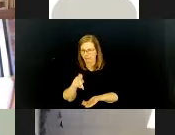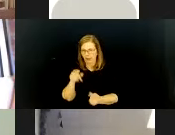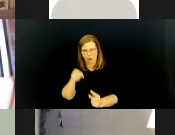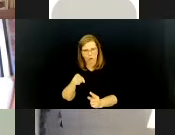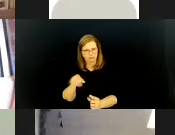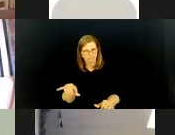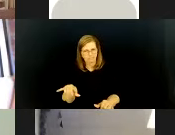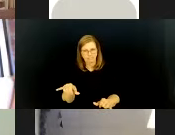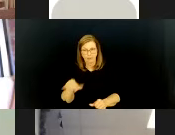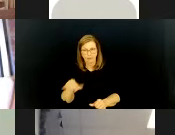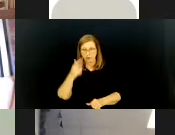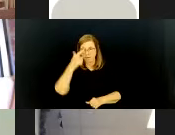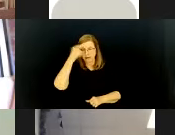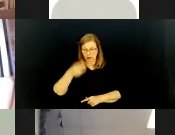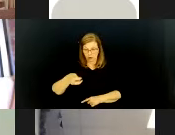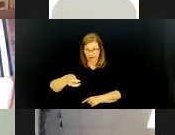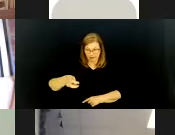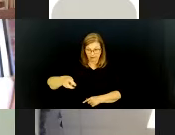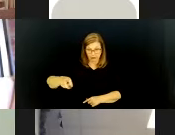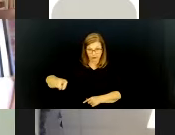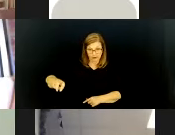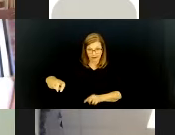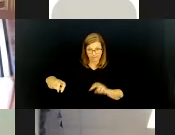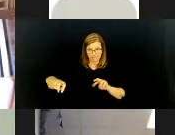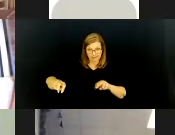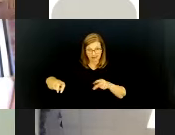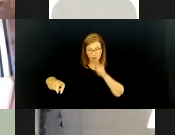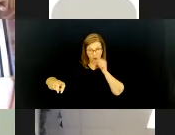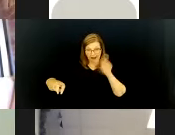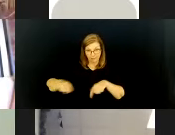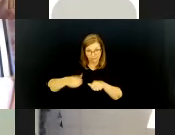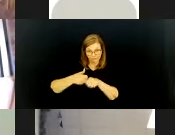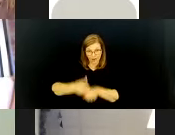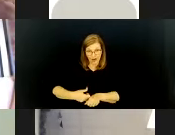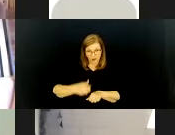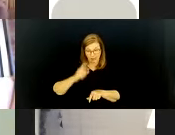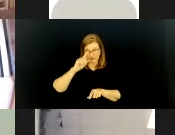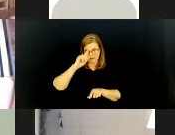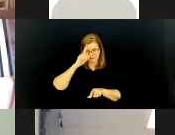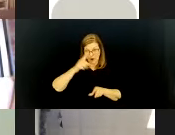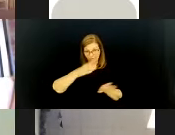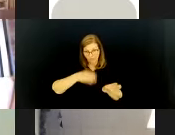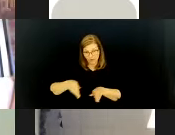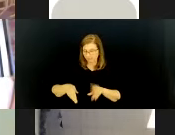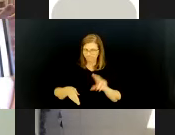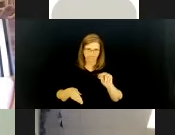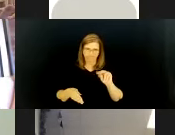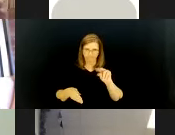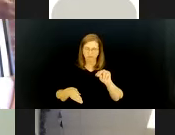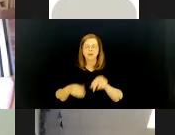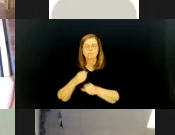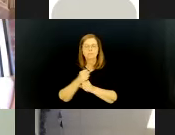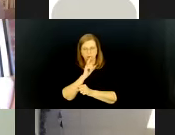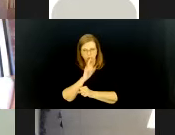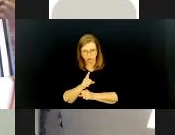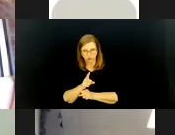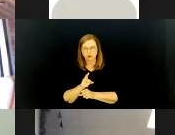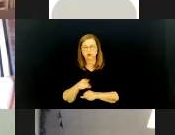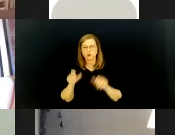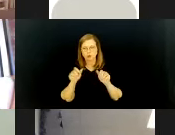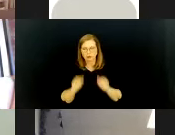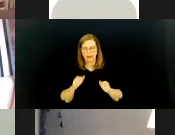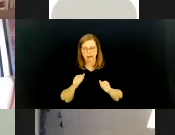So just because they're transition doesn't mean that they don't have to follow that SMART goal format. You need to make sure that you are able to